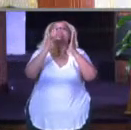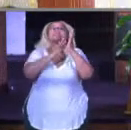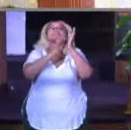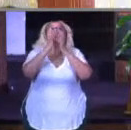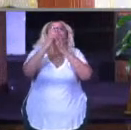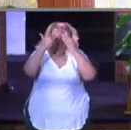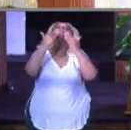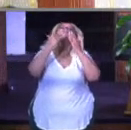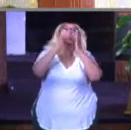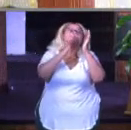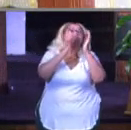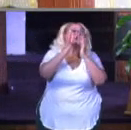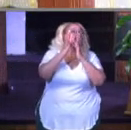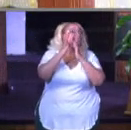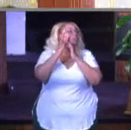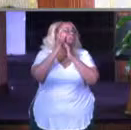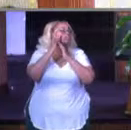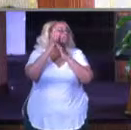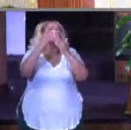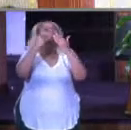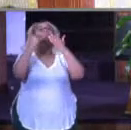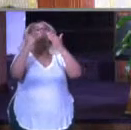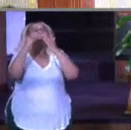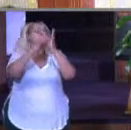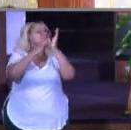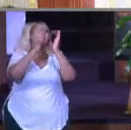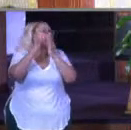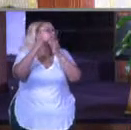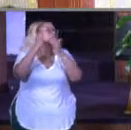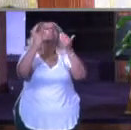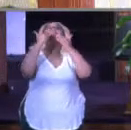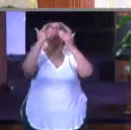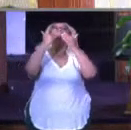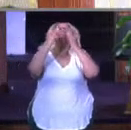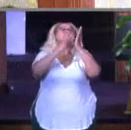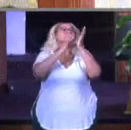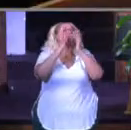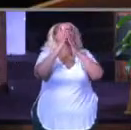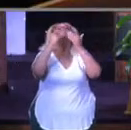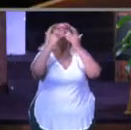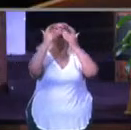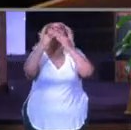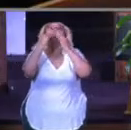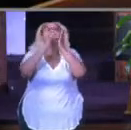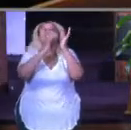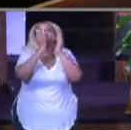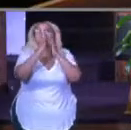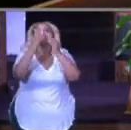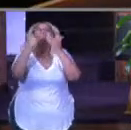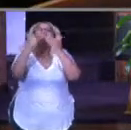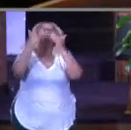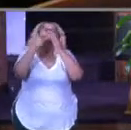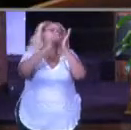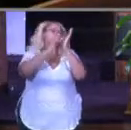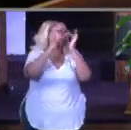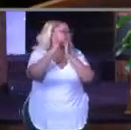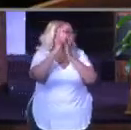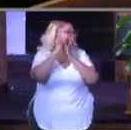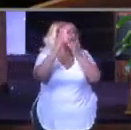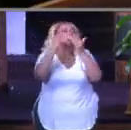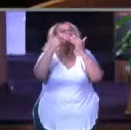Jesus. Thank you, Jesus. Thank you, Jesus. Thank you, Jesus. Thank you, Jesus. Thank you, Jesus. Thank you,